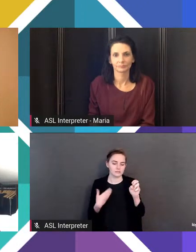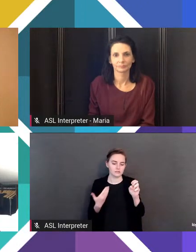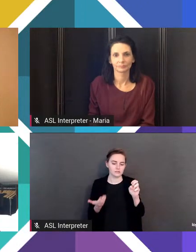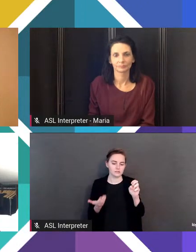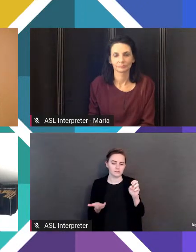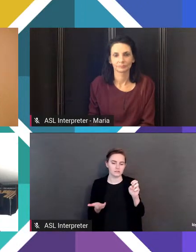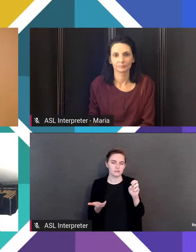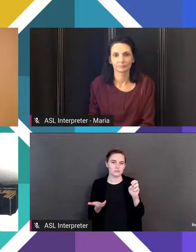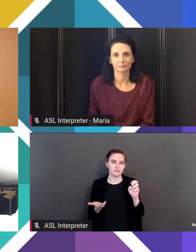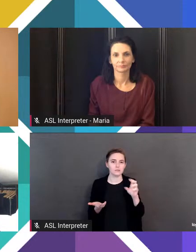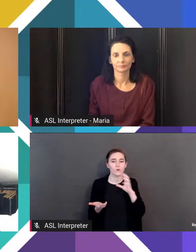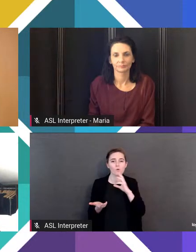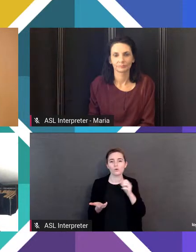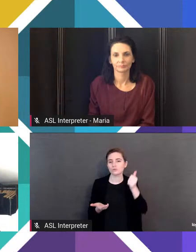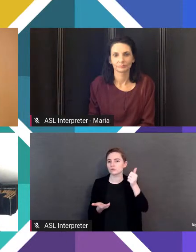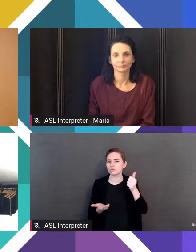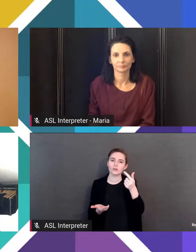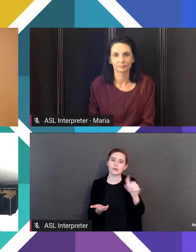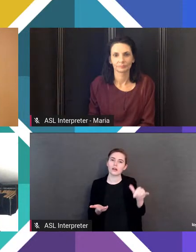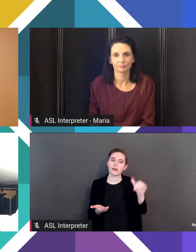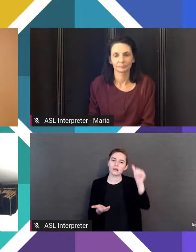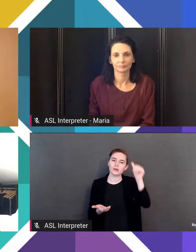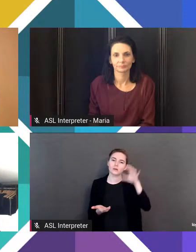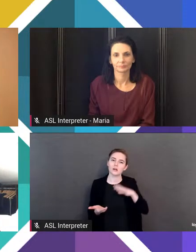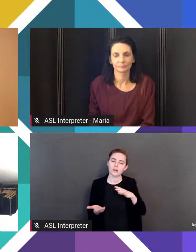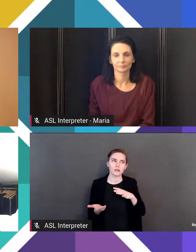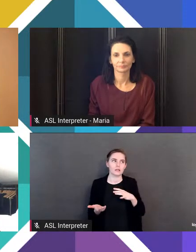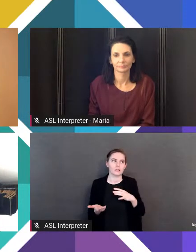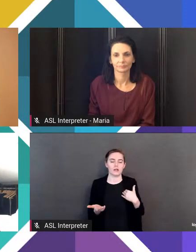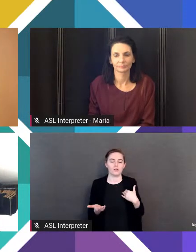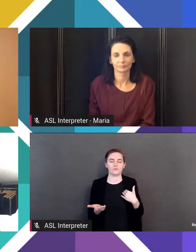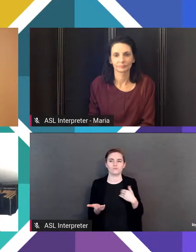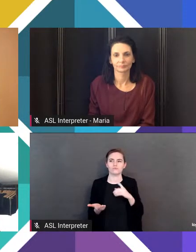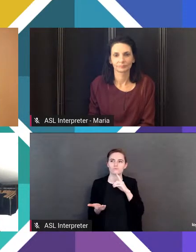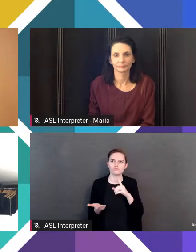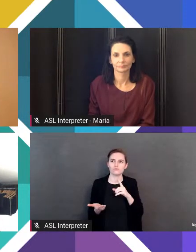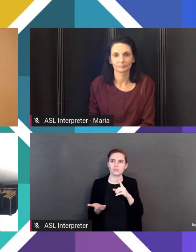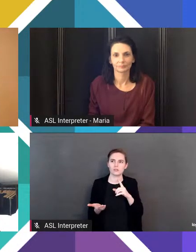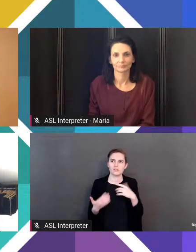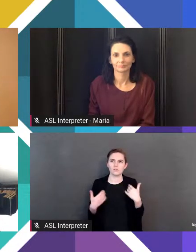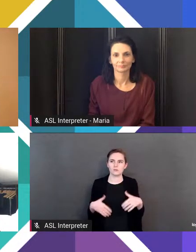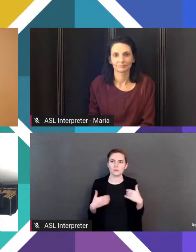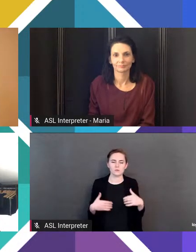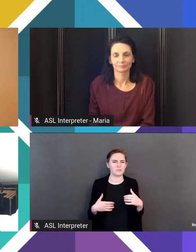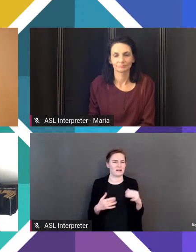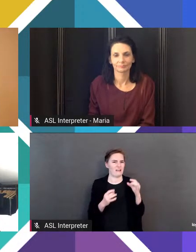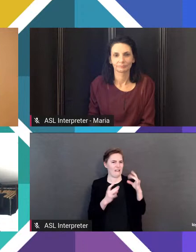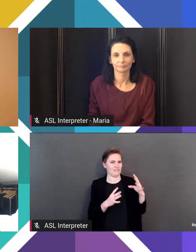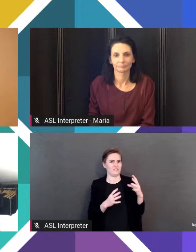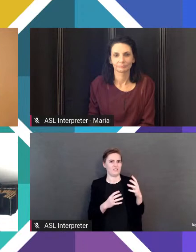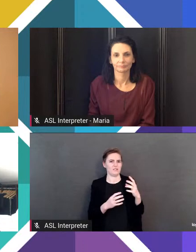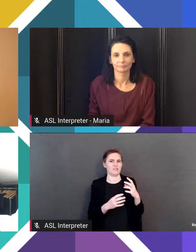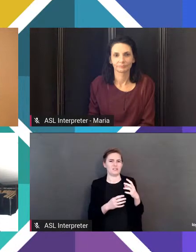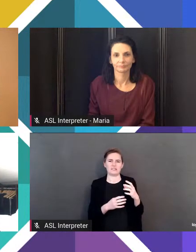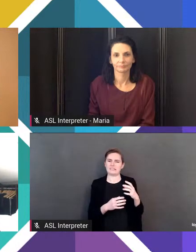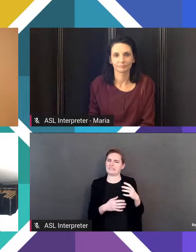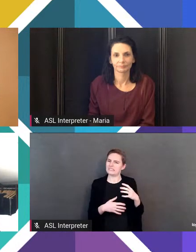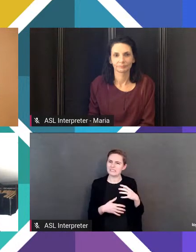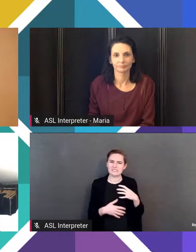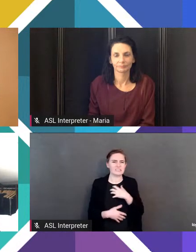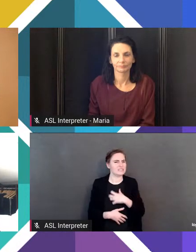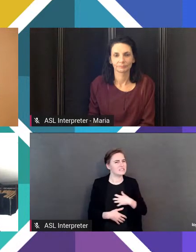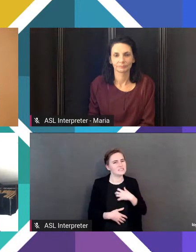an older gay man, and he had really just like hateful, toxic views about women.